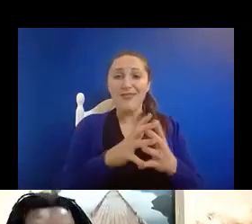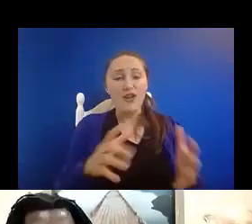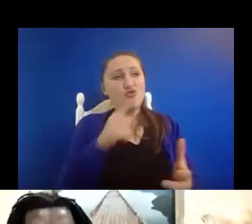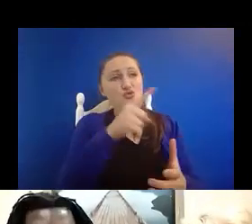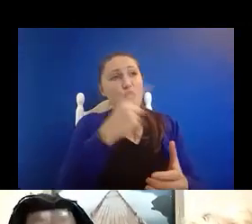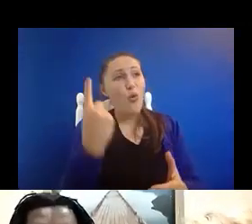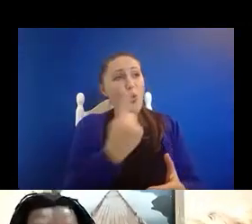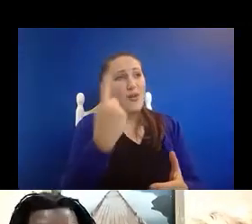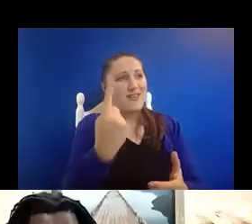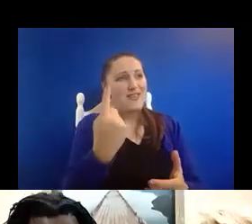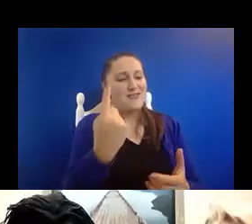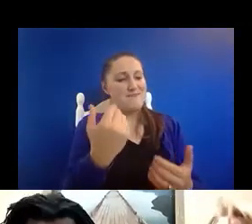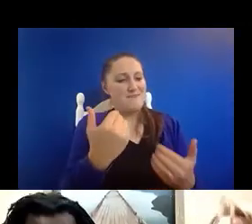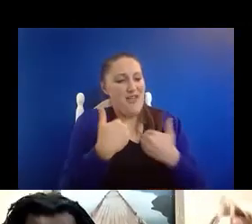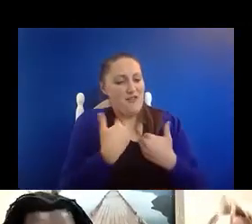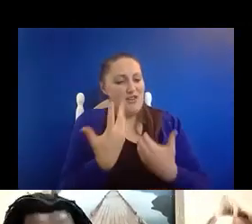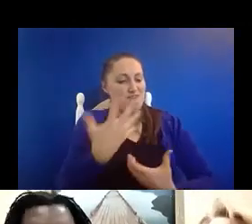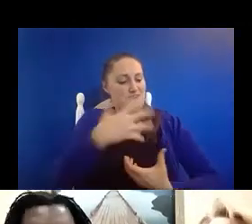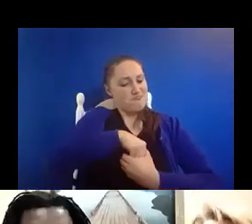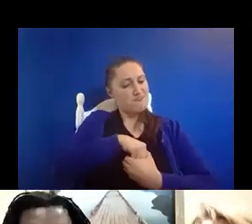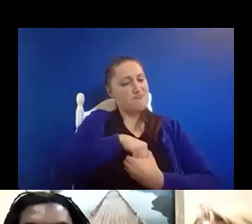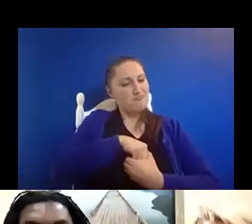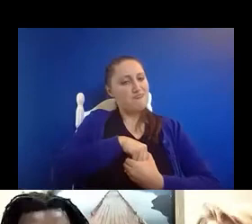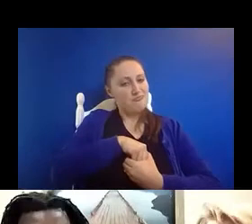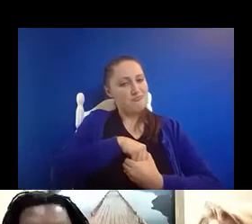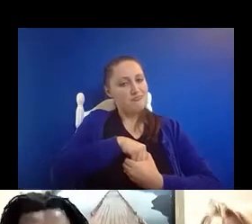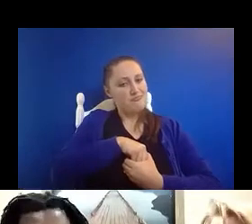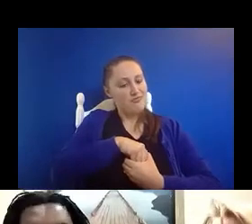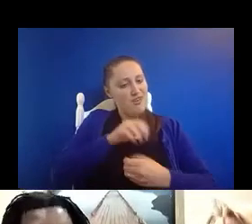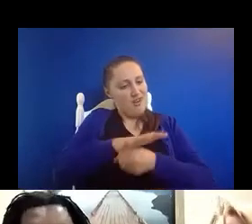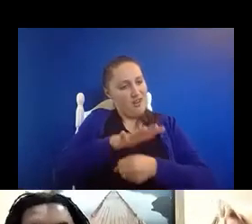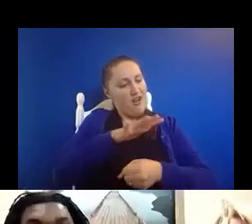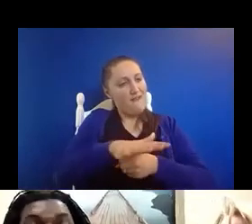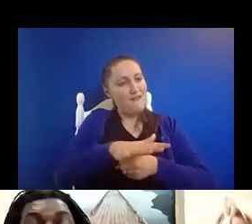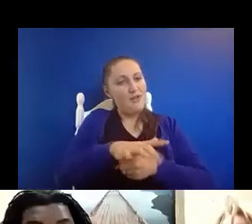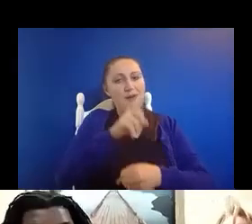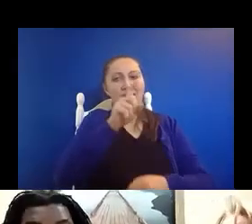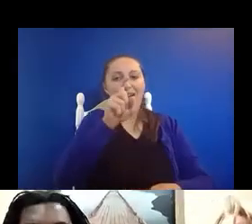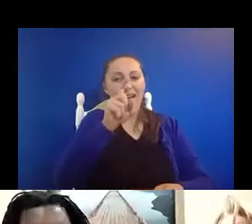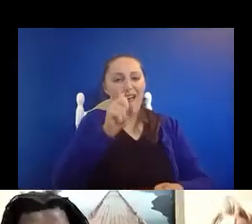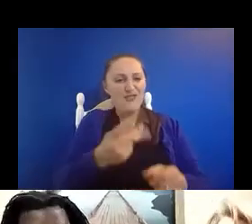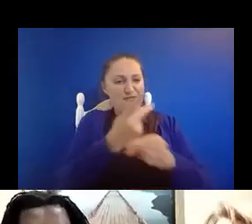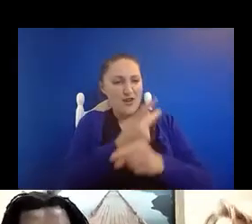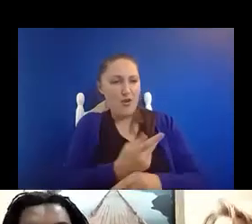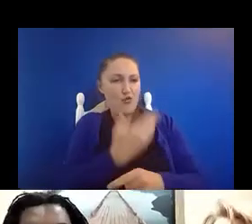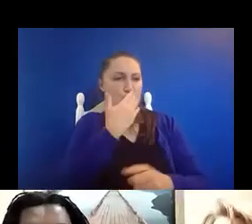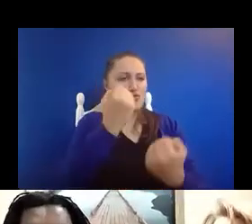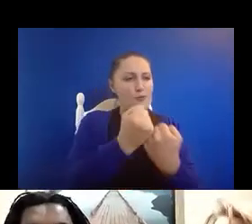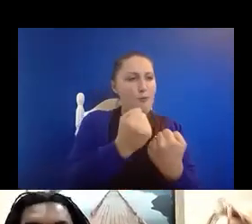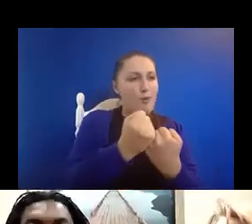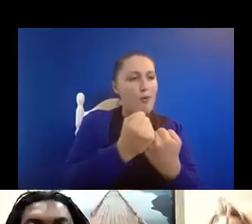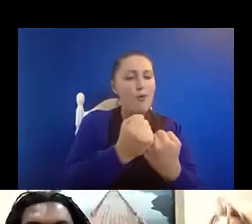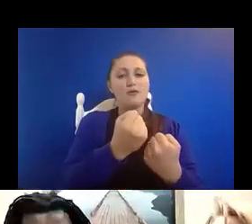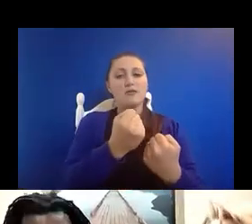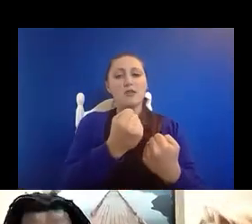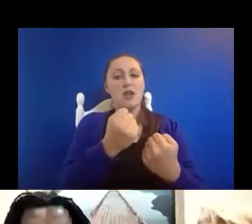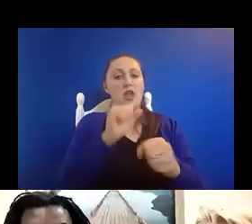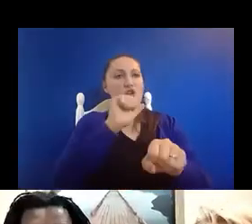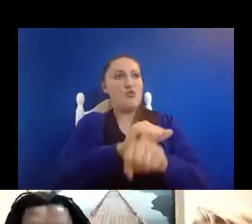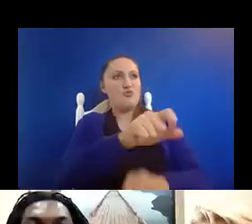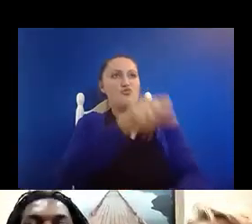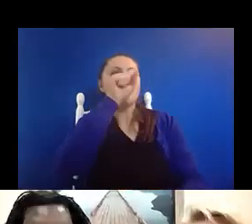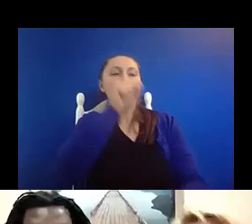of this inside of you. Yes, I did. You just had to find out what good supports look like, and the Correct. job that you love. You love